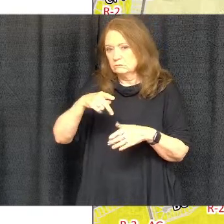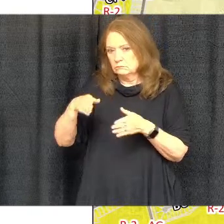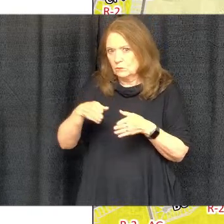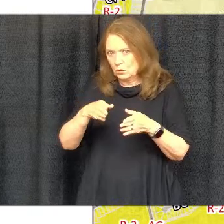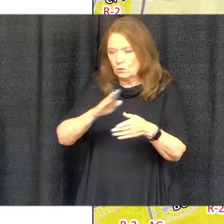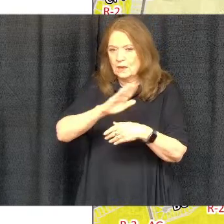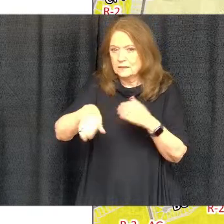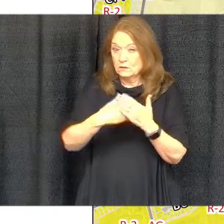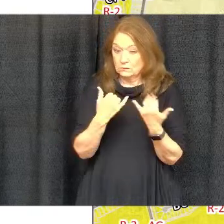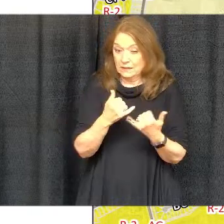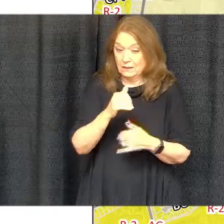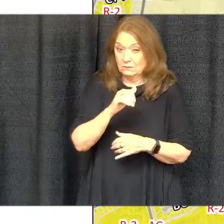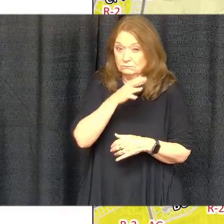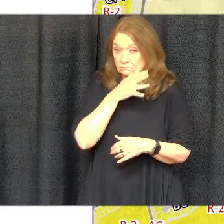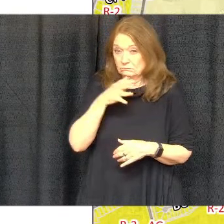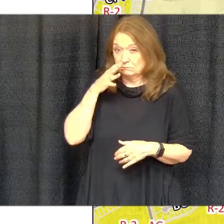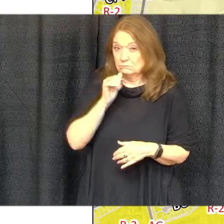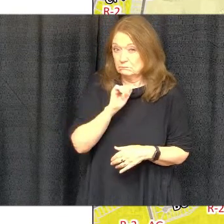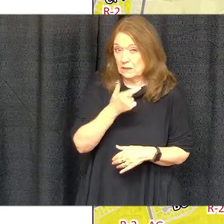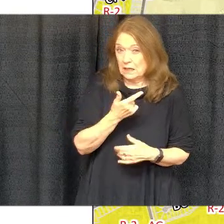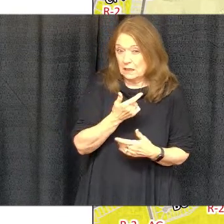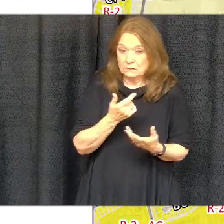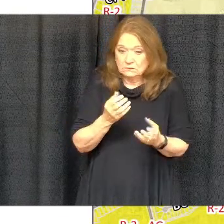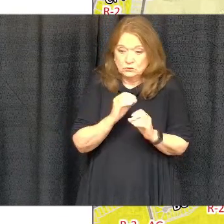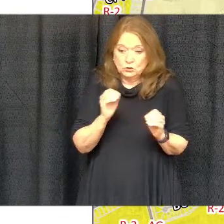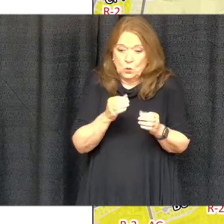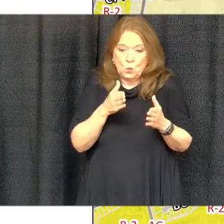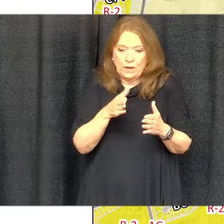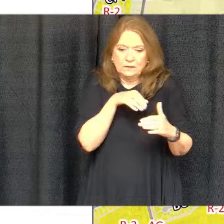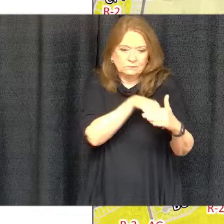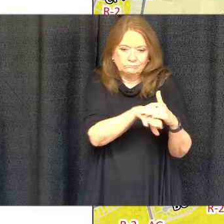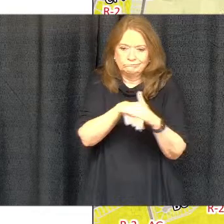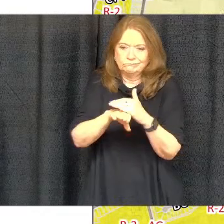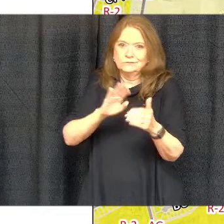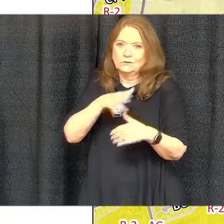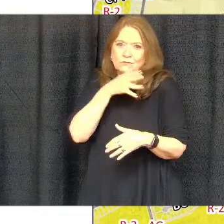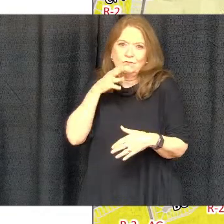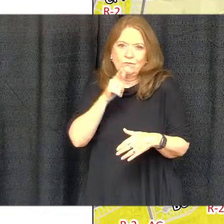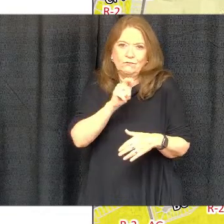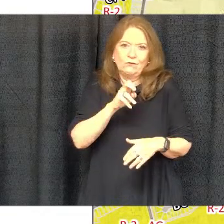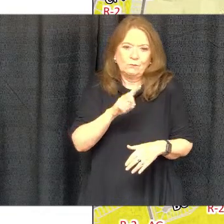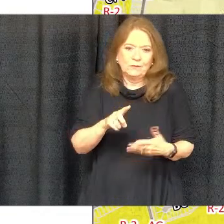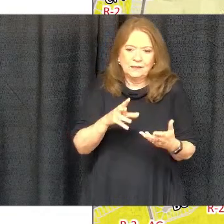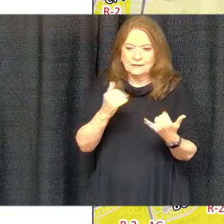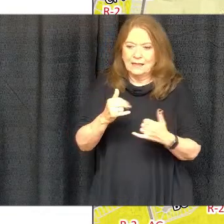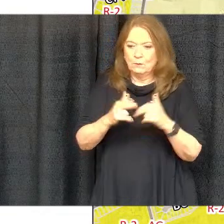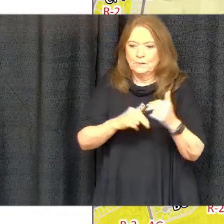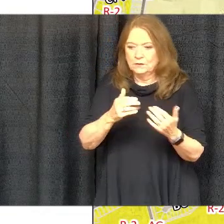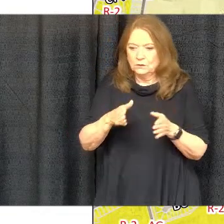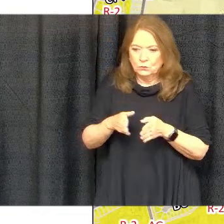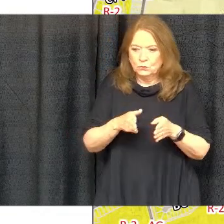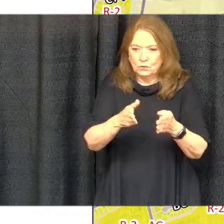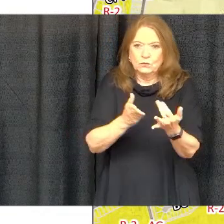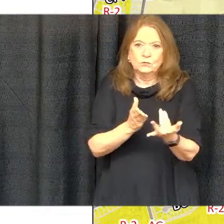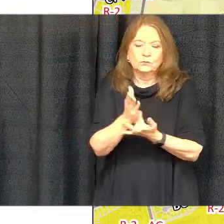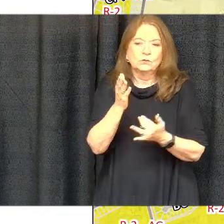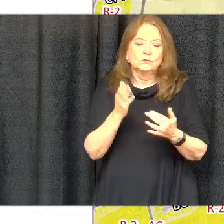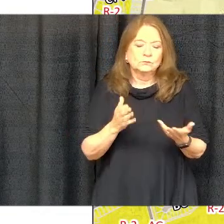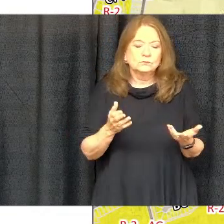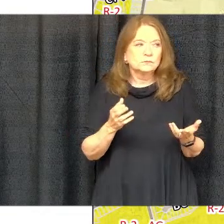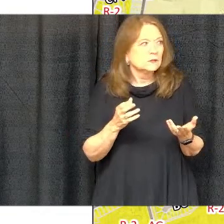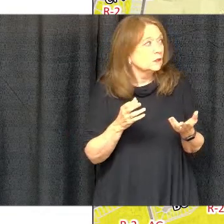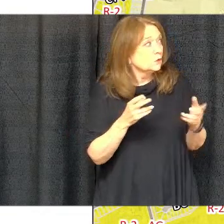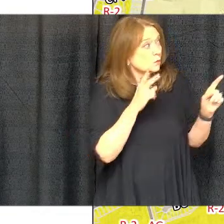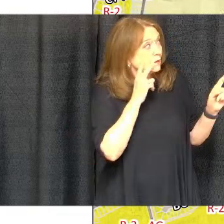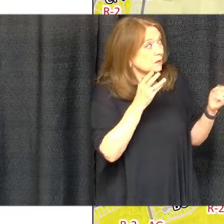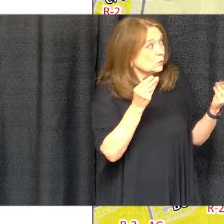ag currently because there's no access to these parcels. It's one of the major things we had to work through, and I'll get into that a little bit. You can see where this